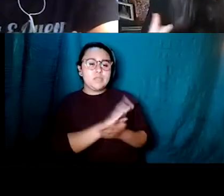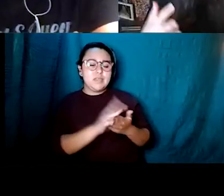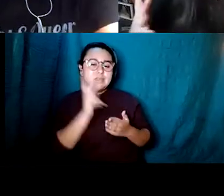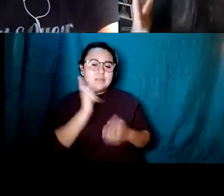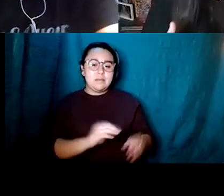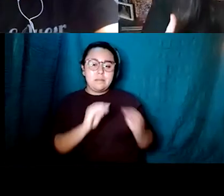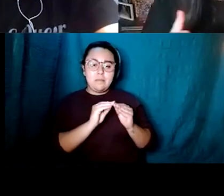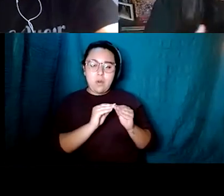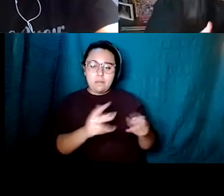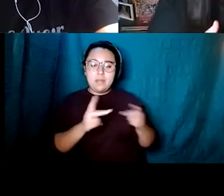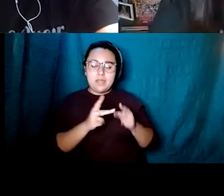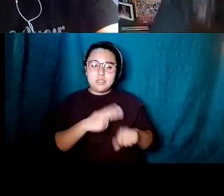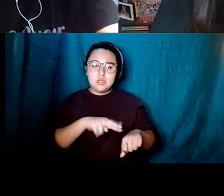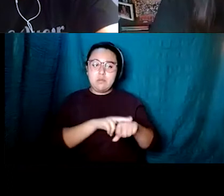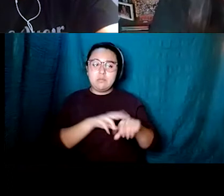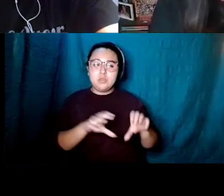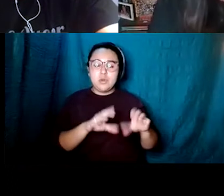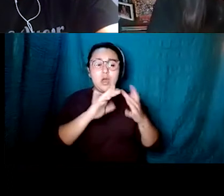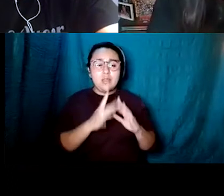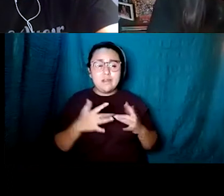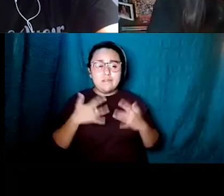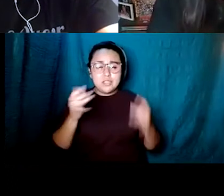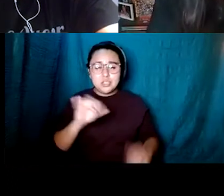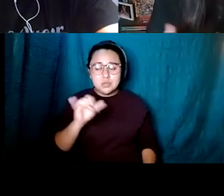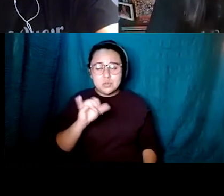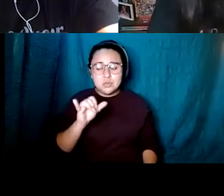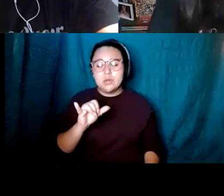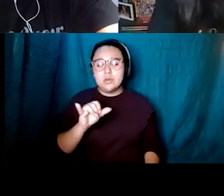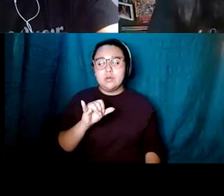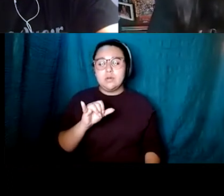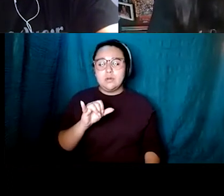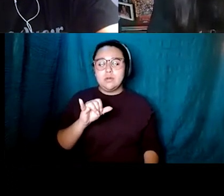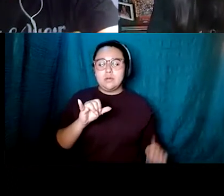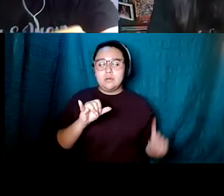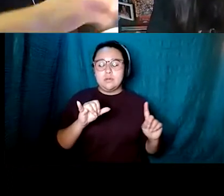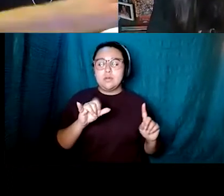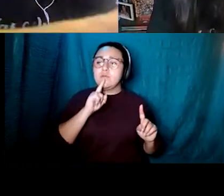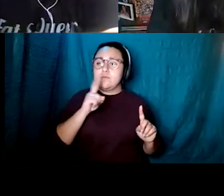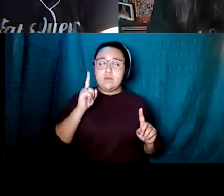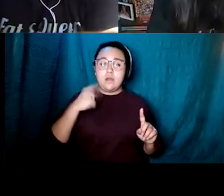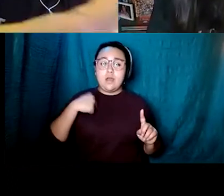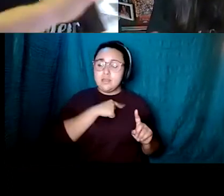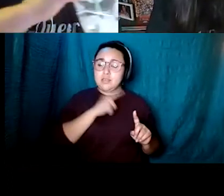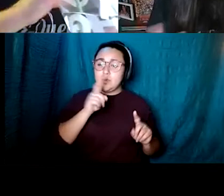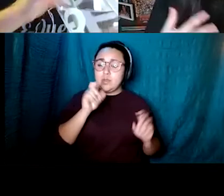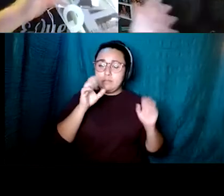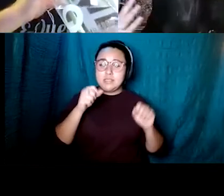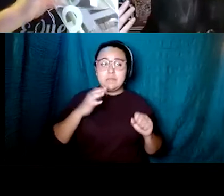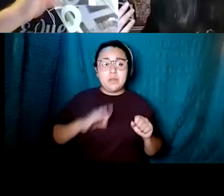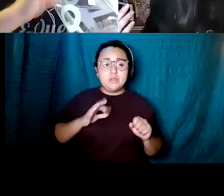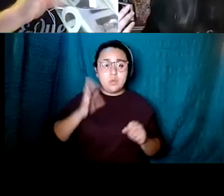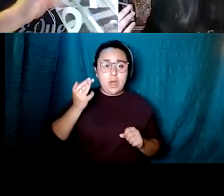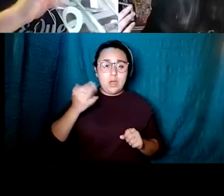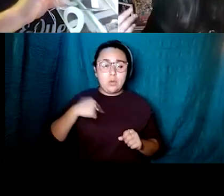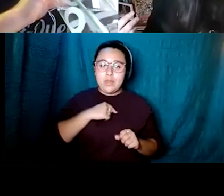places are normalizing doing virtual events too. I mean, for us, it's incredibly beneficial because we